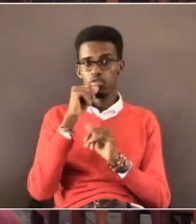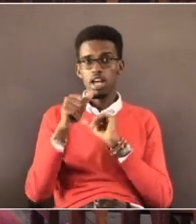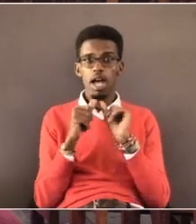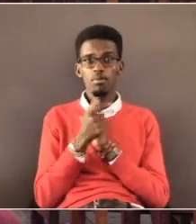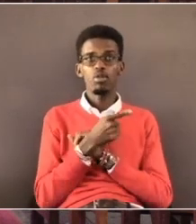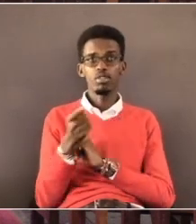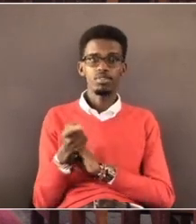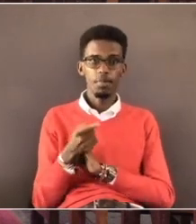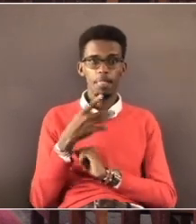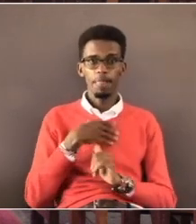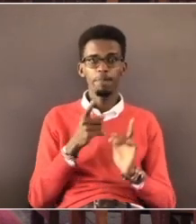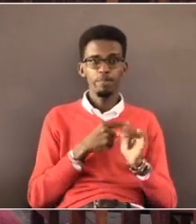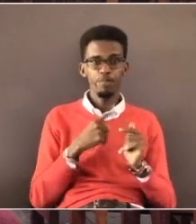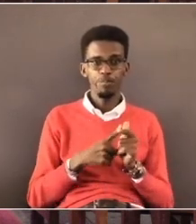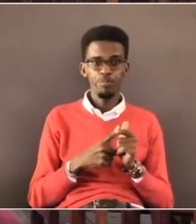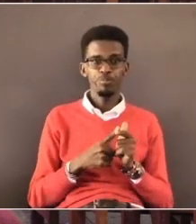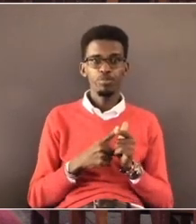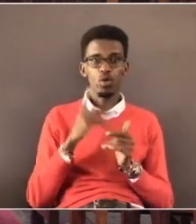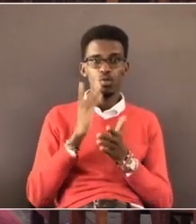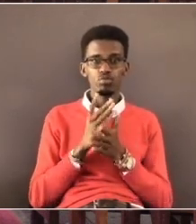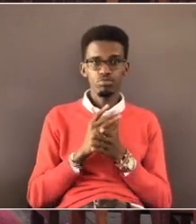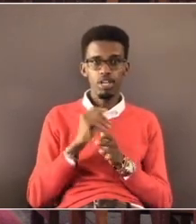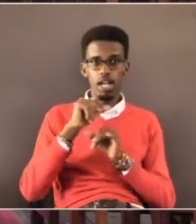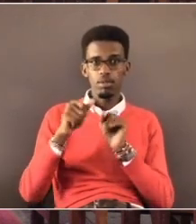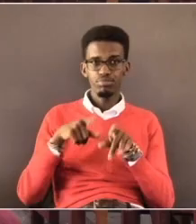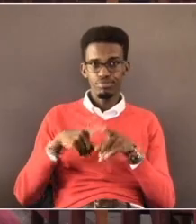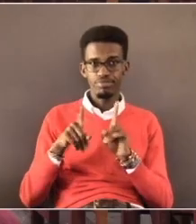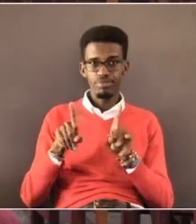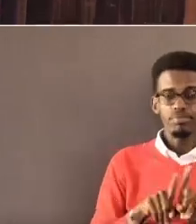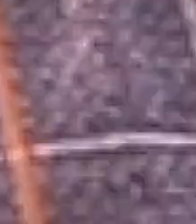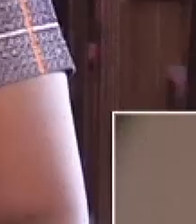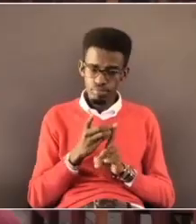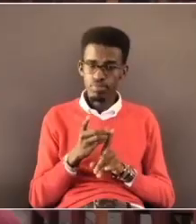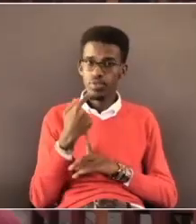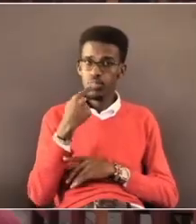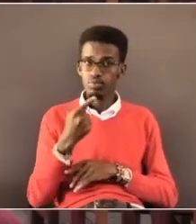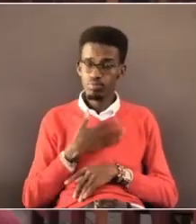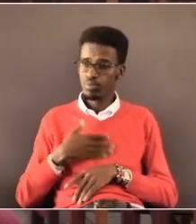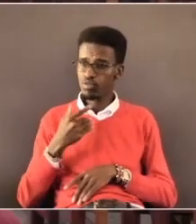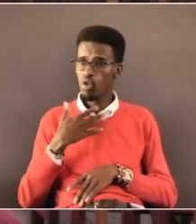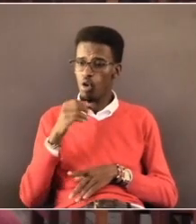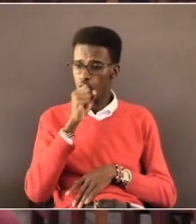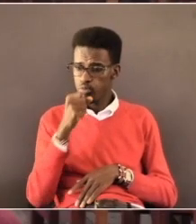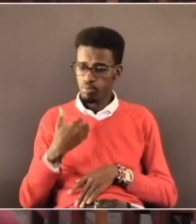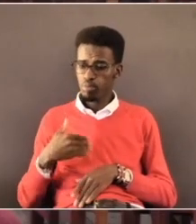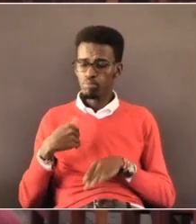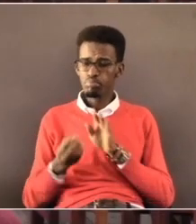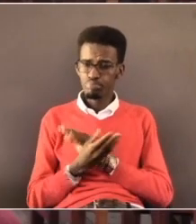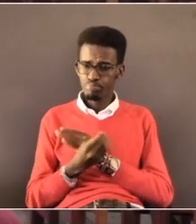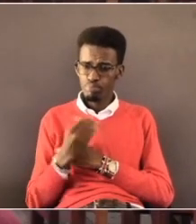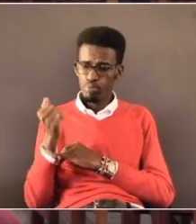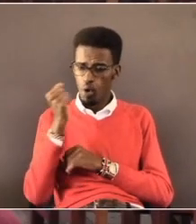you. And if you just want it to be about yourself, stay single. Do you need an older couple?